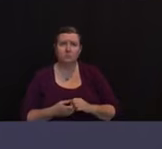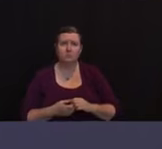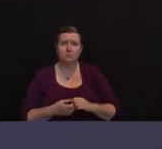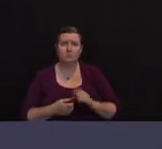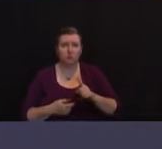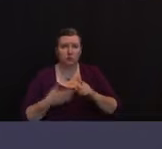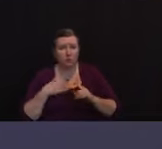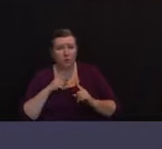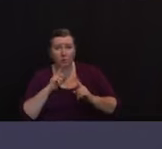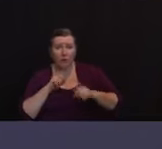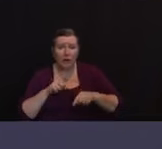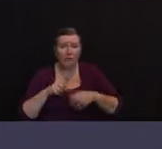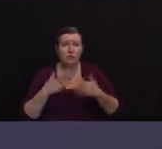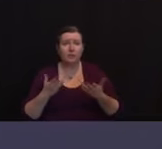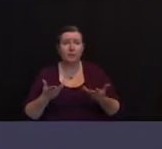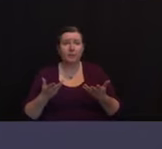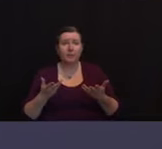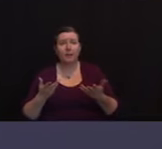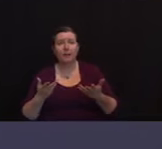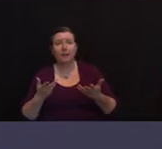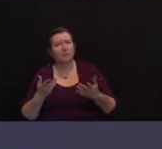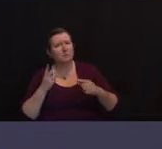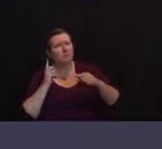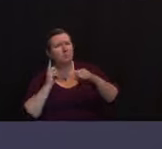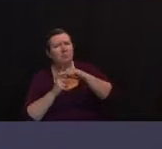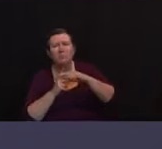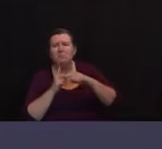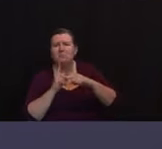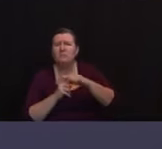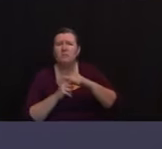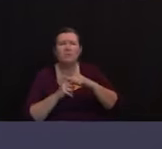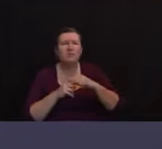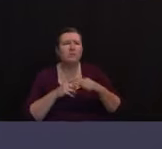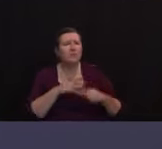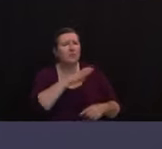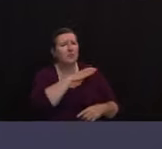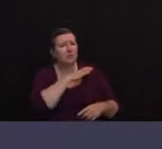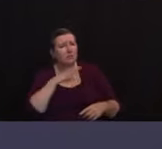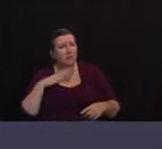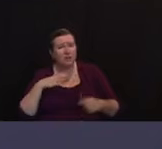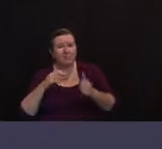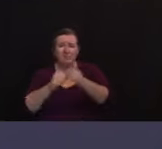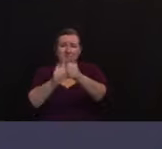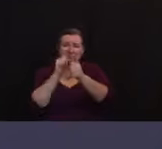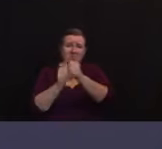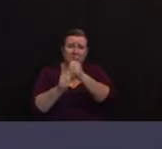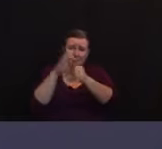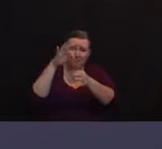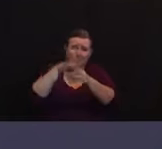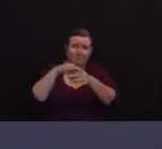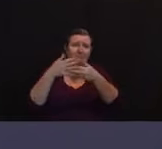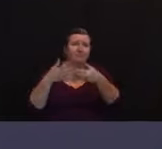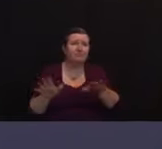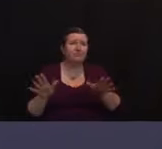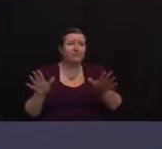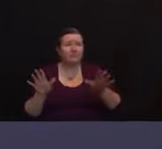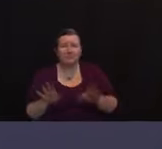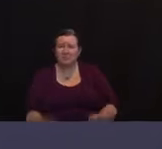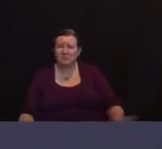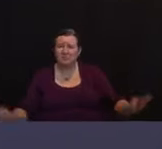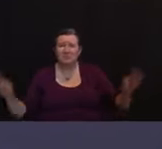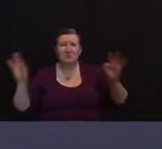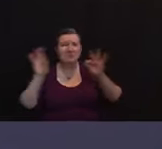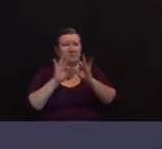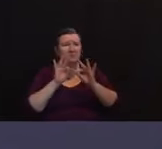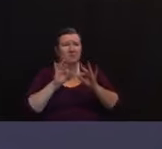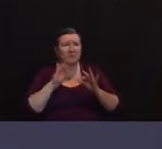reaction? Overwhelmingly positive. This is a big positive deal for New Jersey. There's just no other way to put it. I was